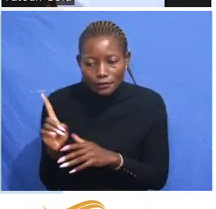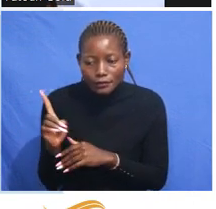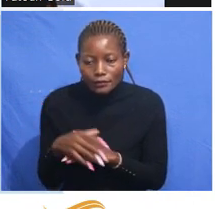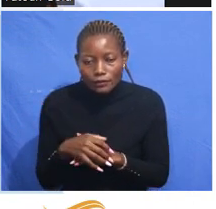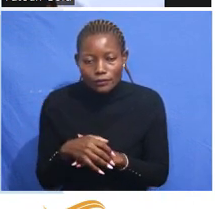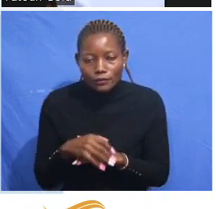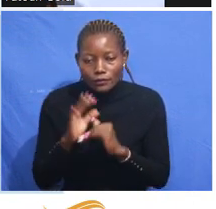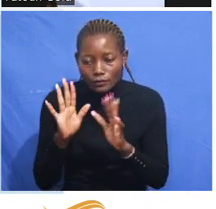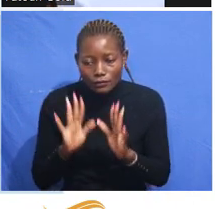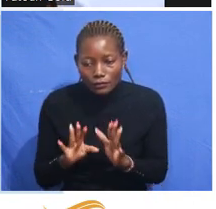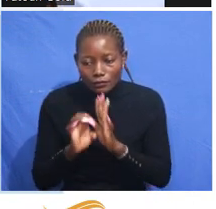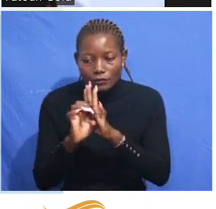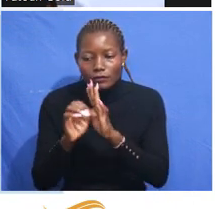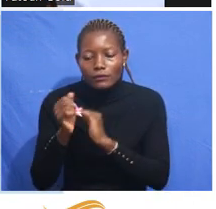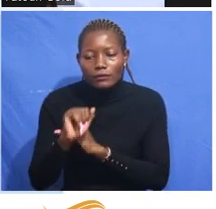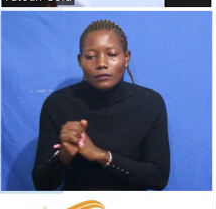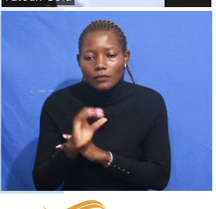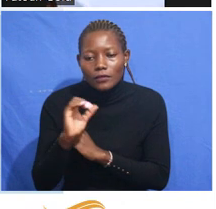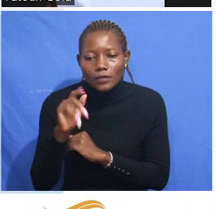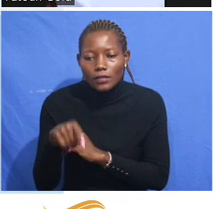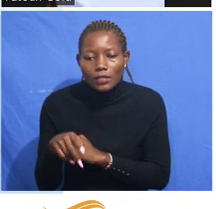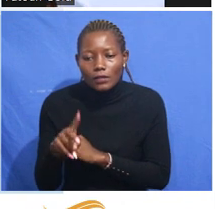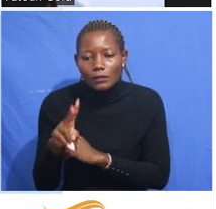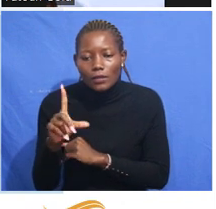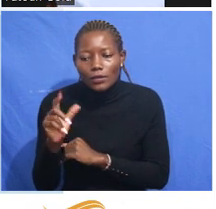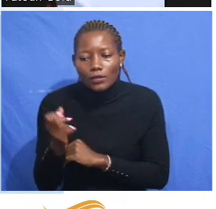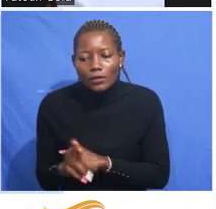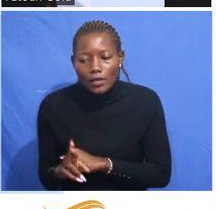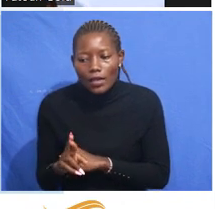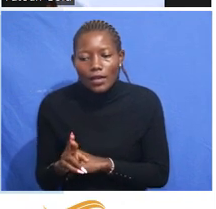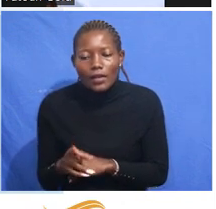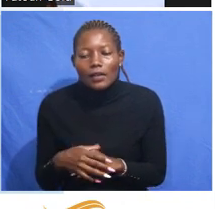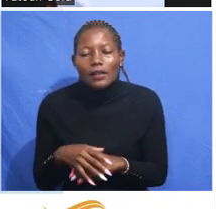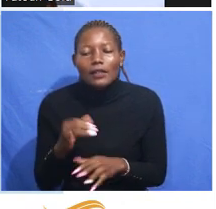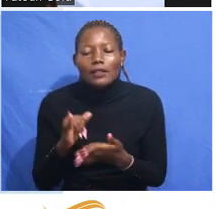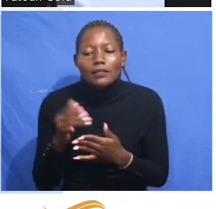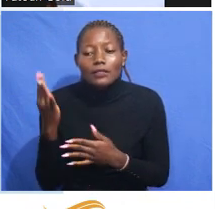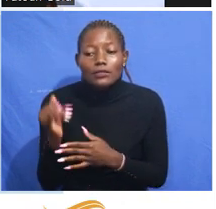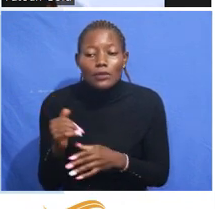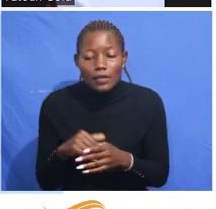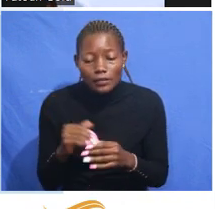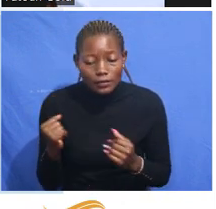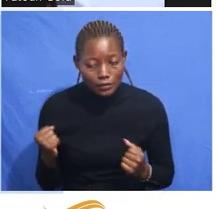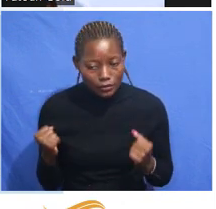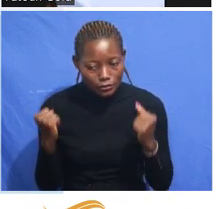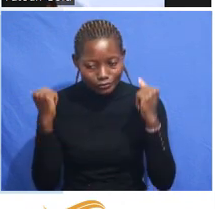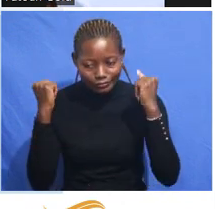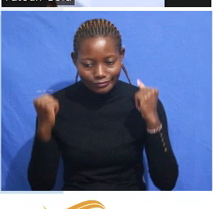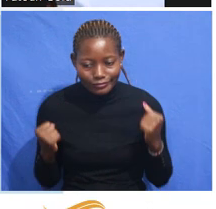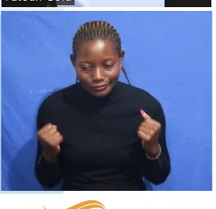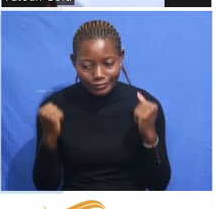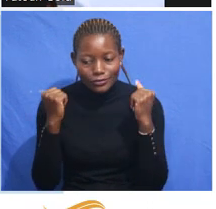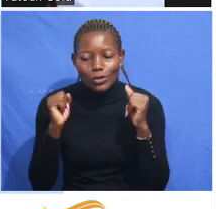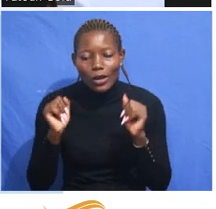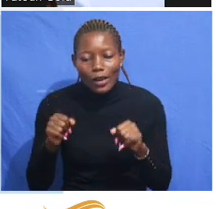example here is the scapula over the back shoulder. And that is why in weightlifting, you are able to lift weights up